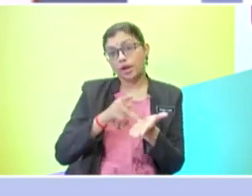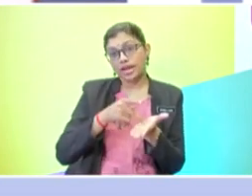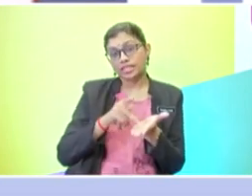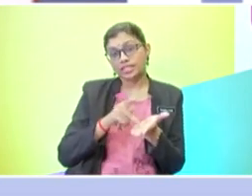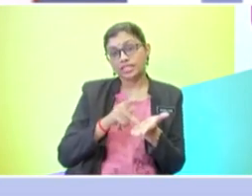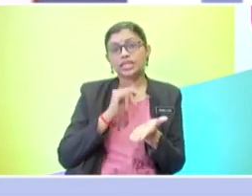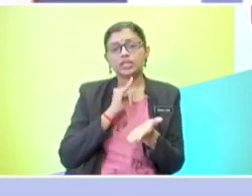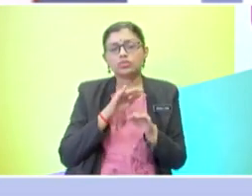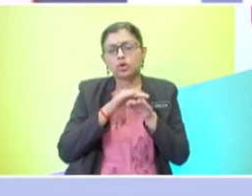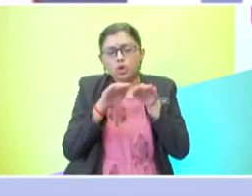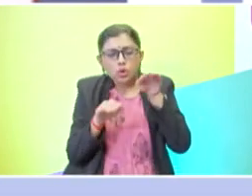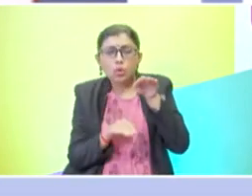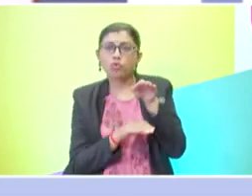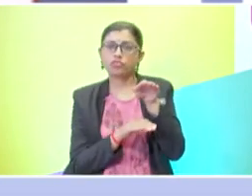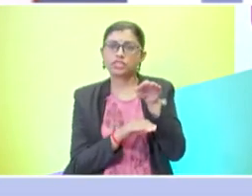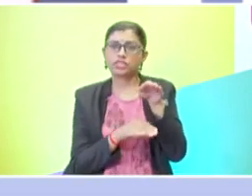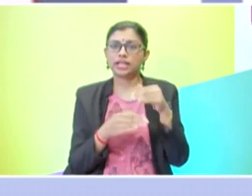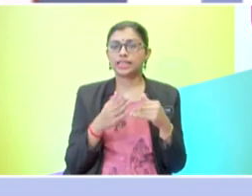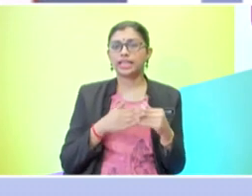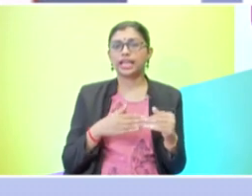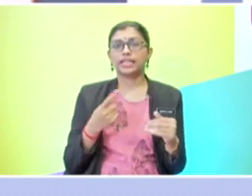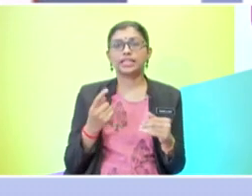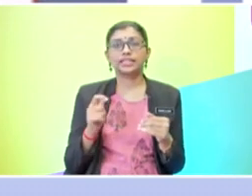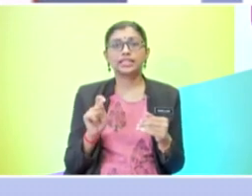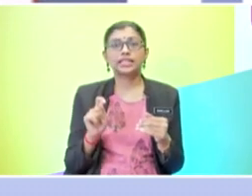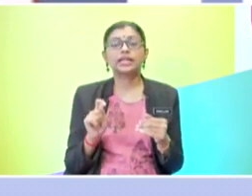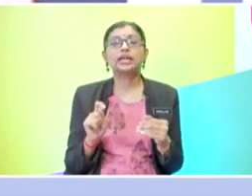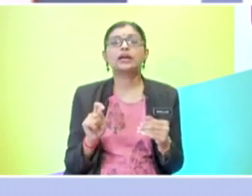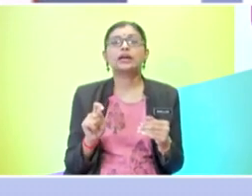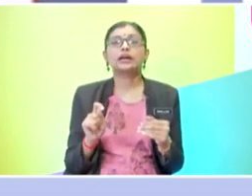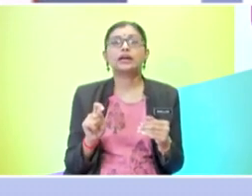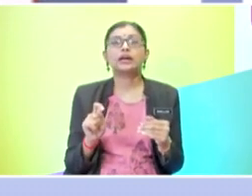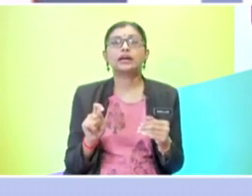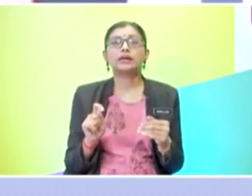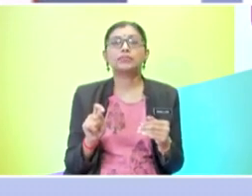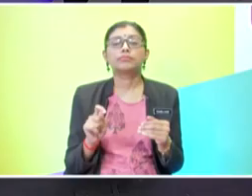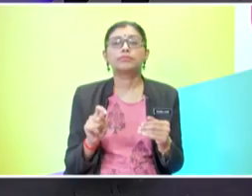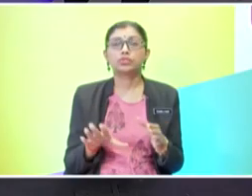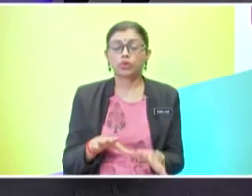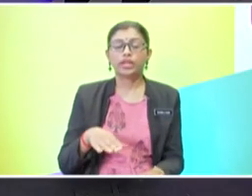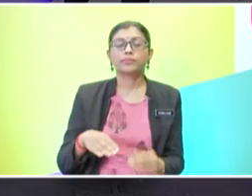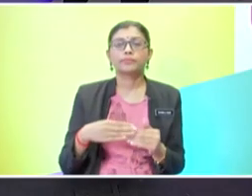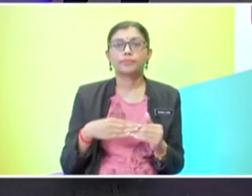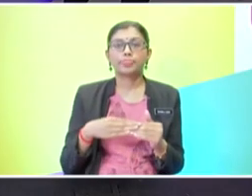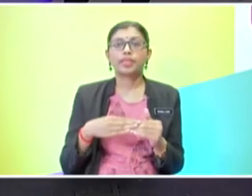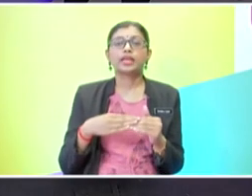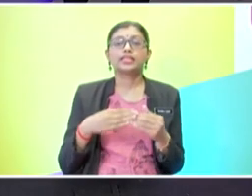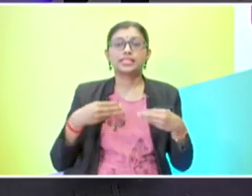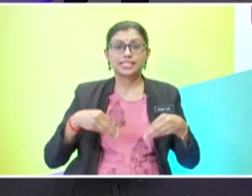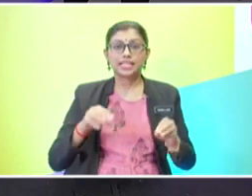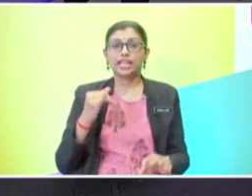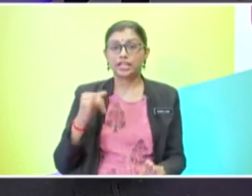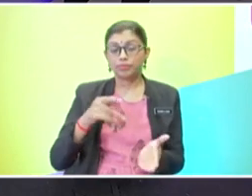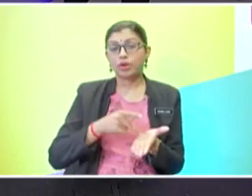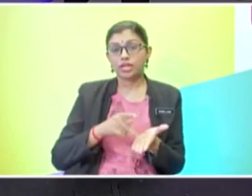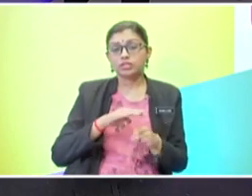5,789. Yep. You sell it for 5,550 ringgit, it is loss. Ah, because it's right. Lower than the cost yes. price. Ah, yes.